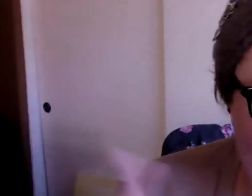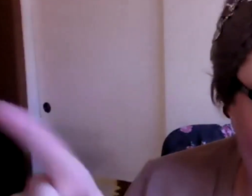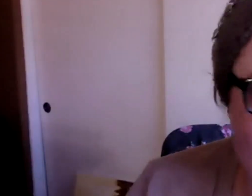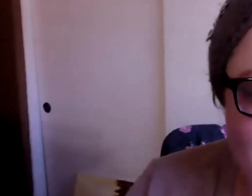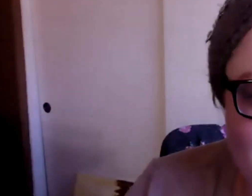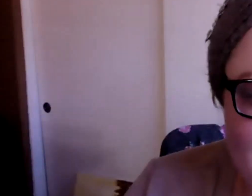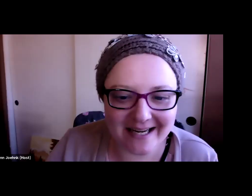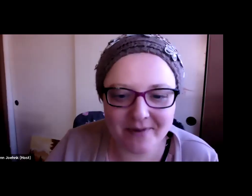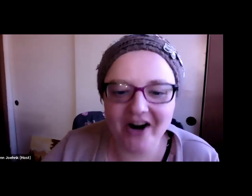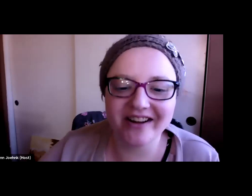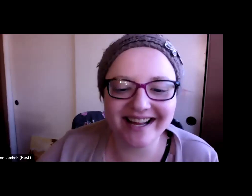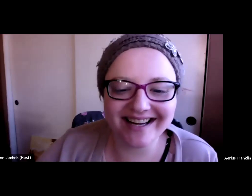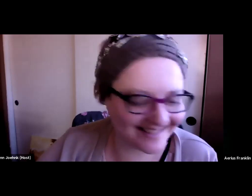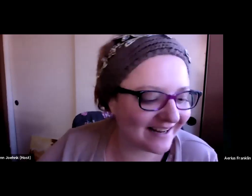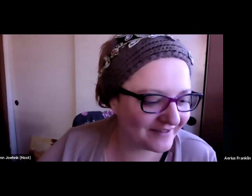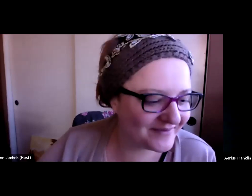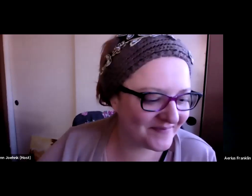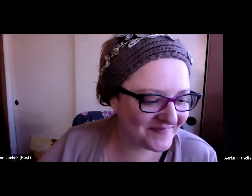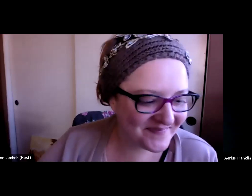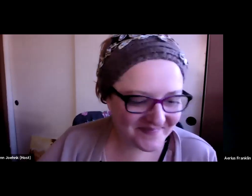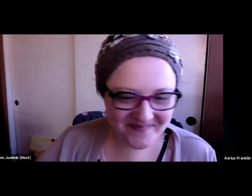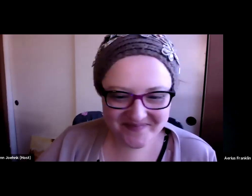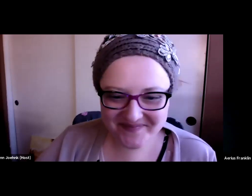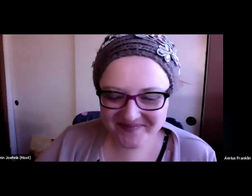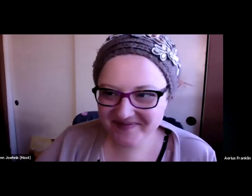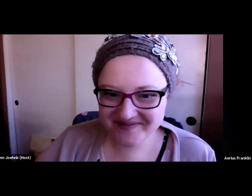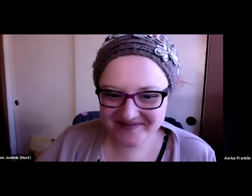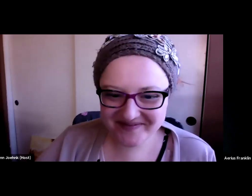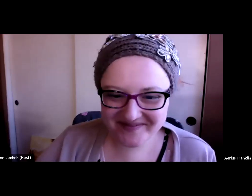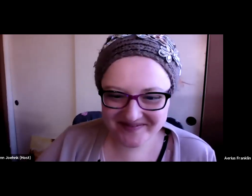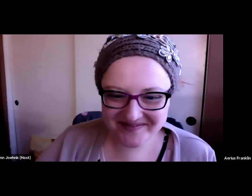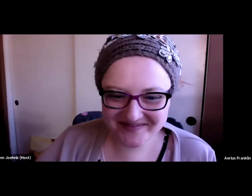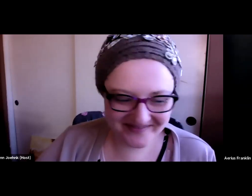into panelists and setting up cart and that kind of stuff.